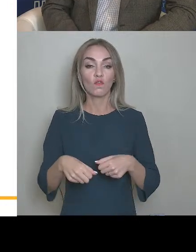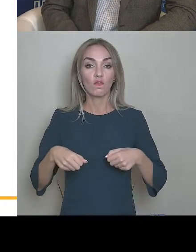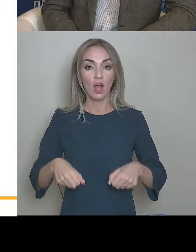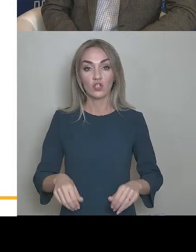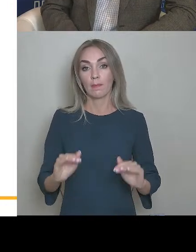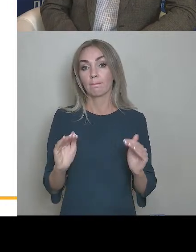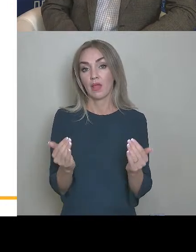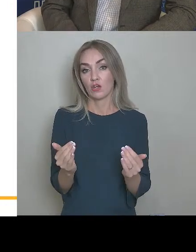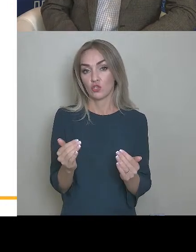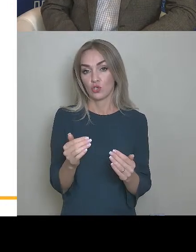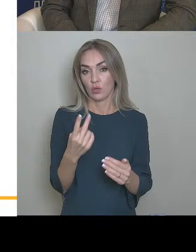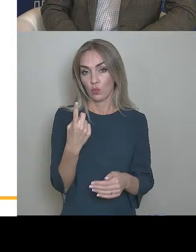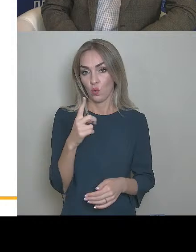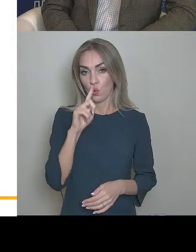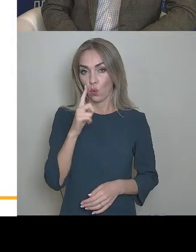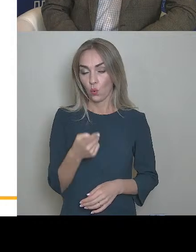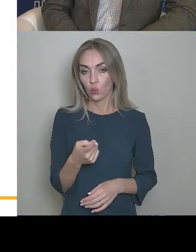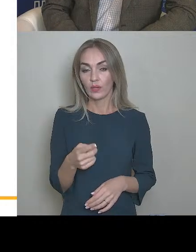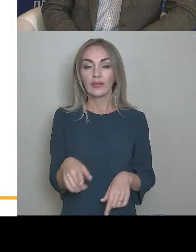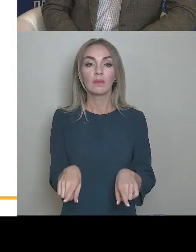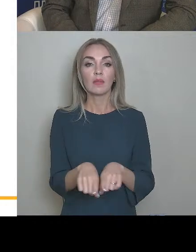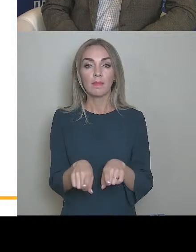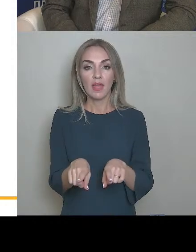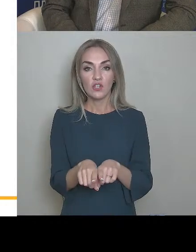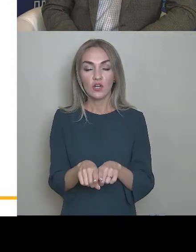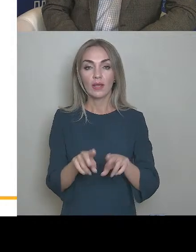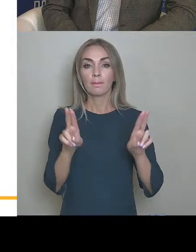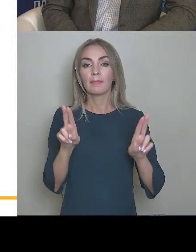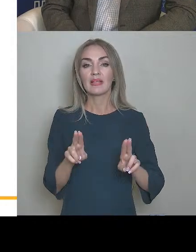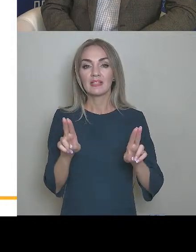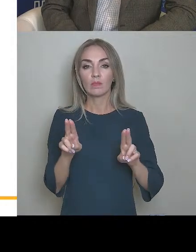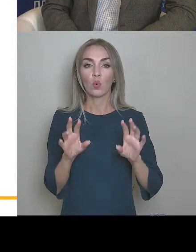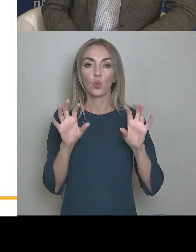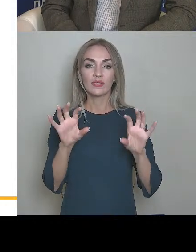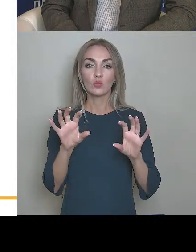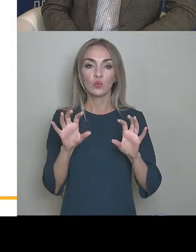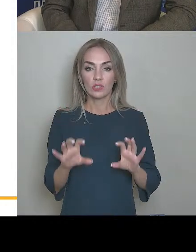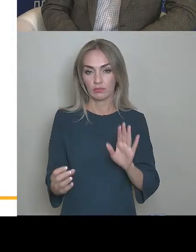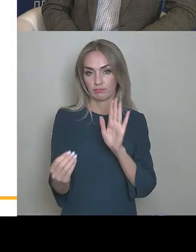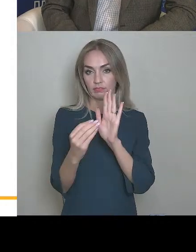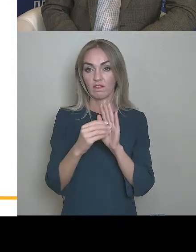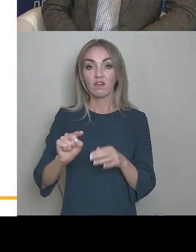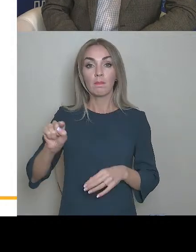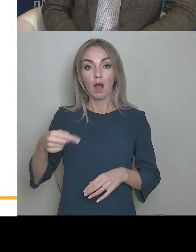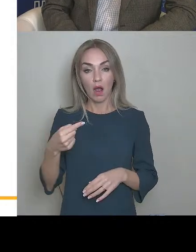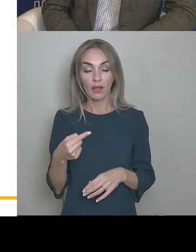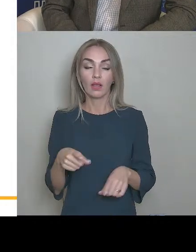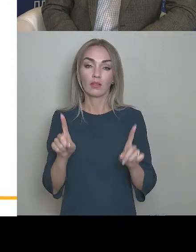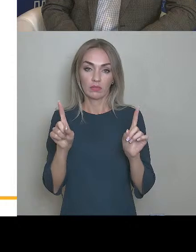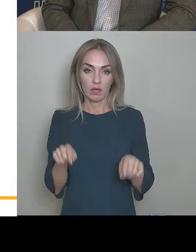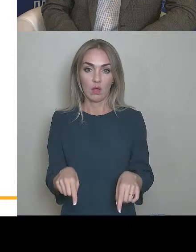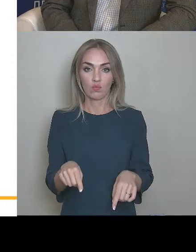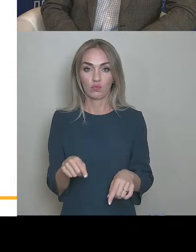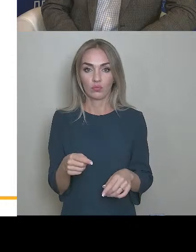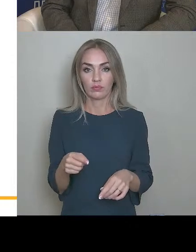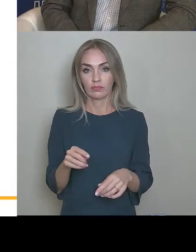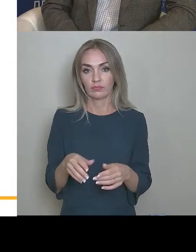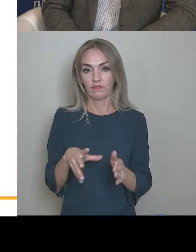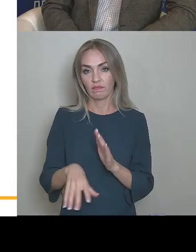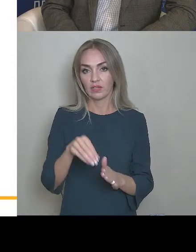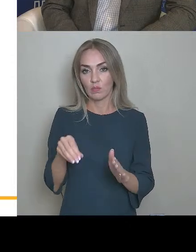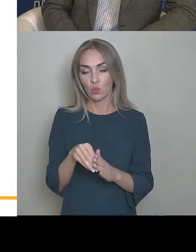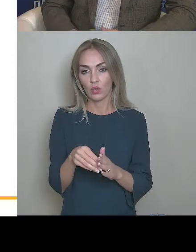communities have been in power for less than 12 years, but the constitutional principle of universality requires